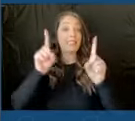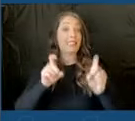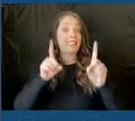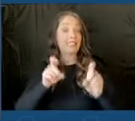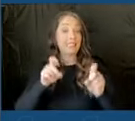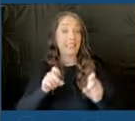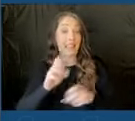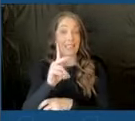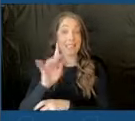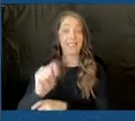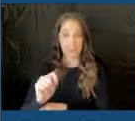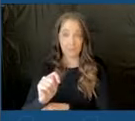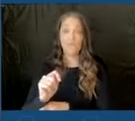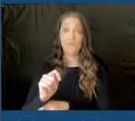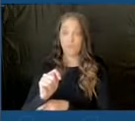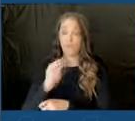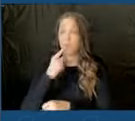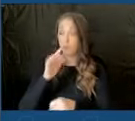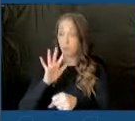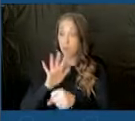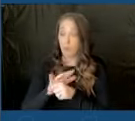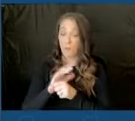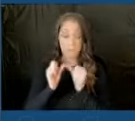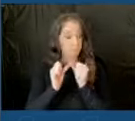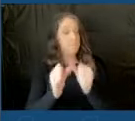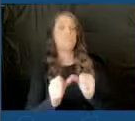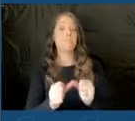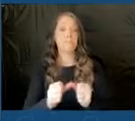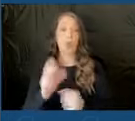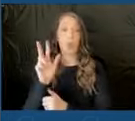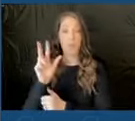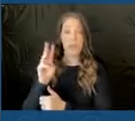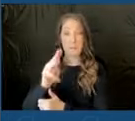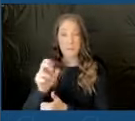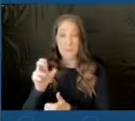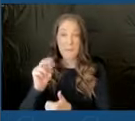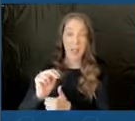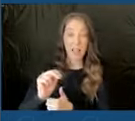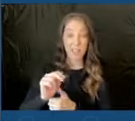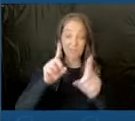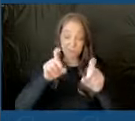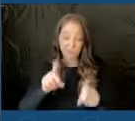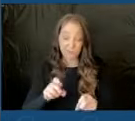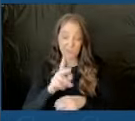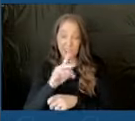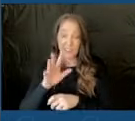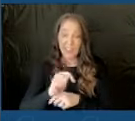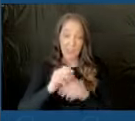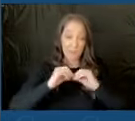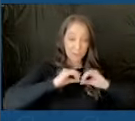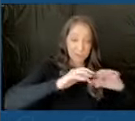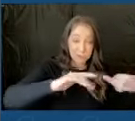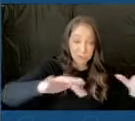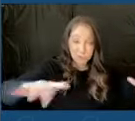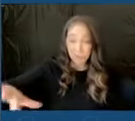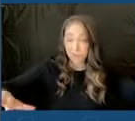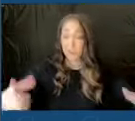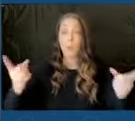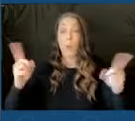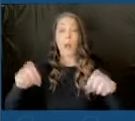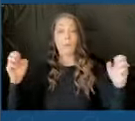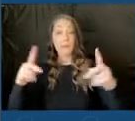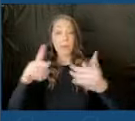our promise. We got over almost 3 million test kits out already. So when they go back to school, if they need to be tested, they're stockpiled.